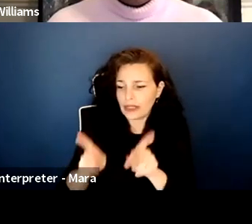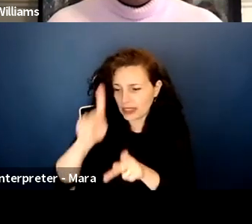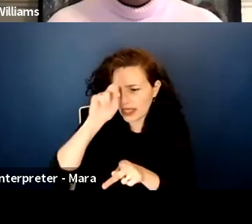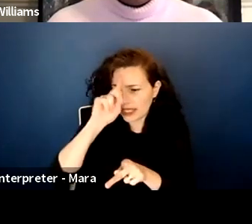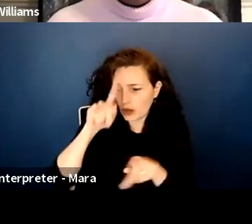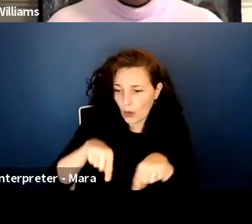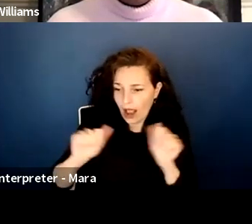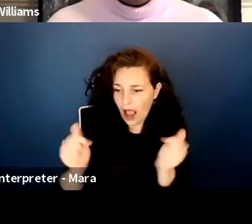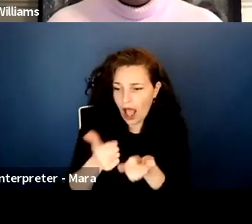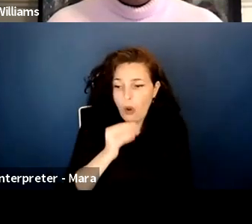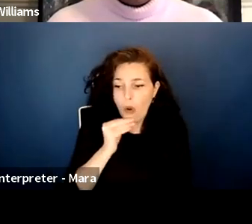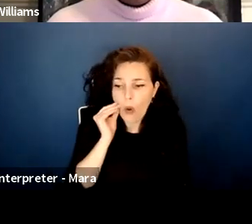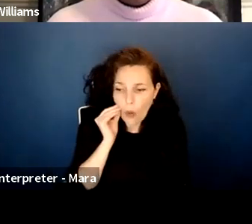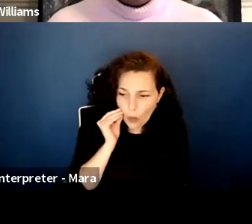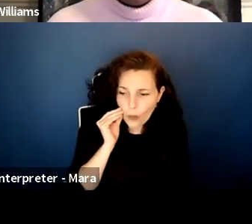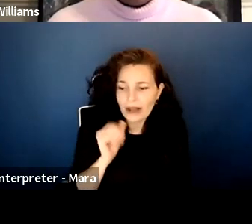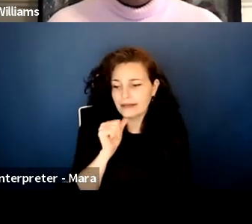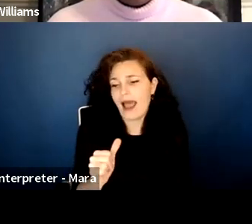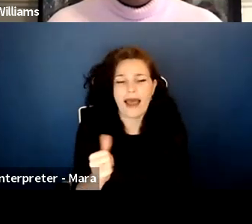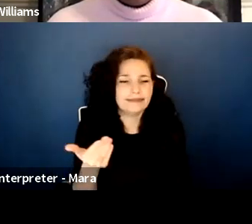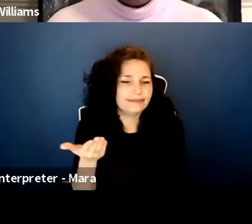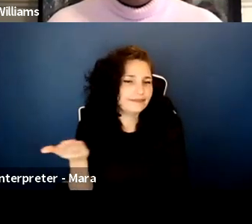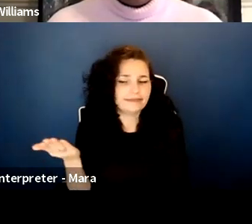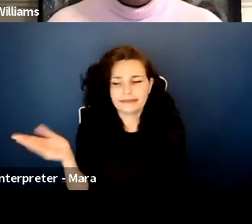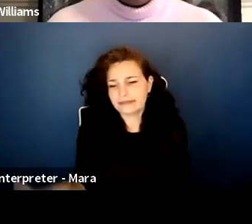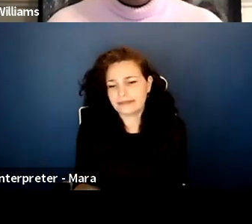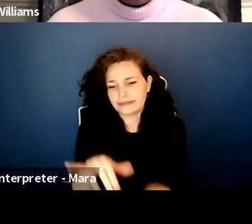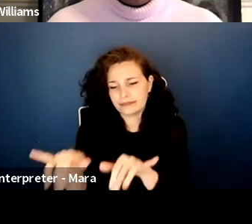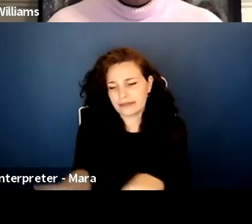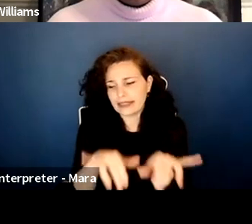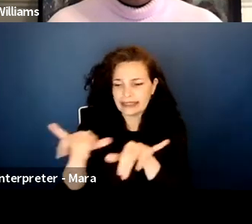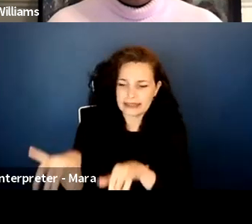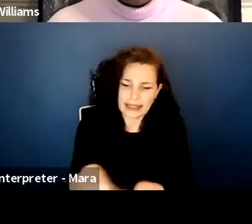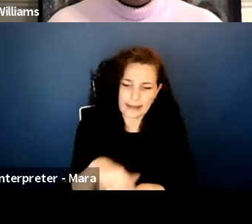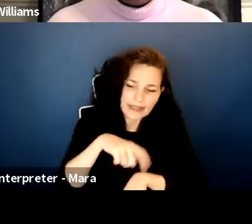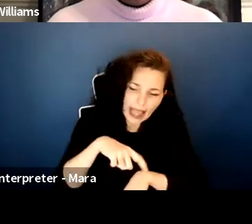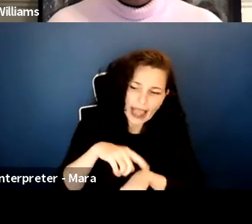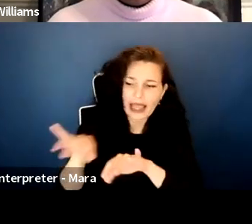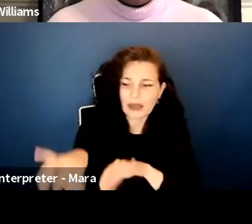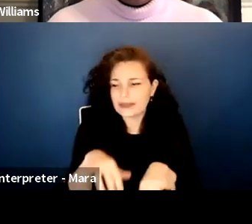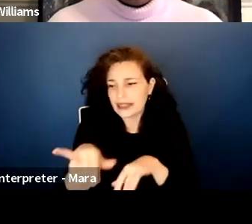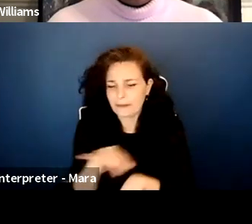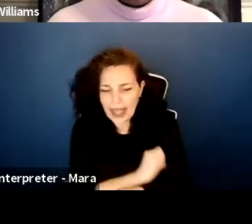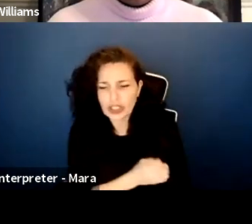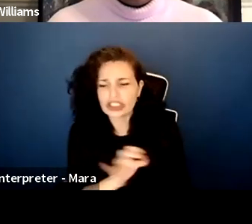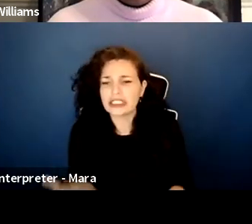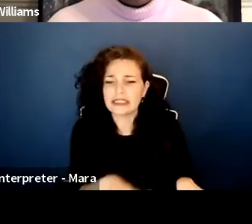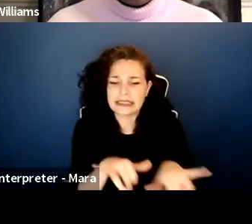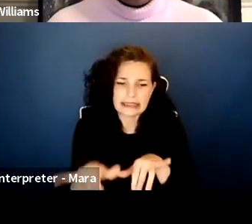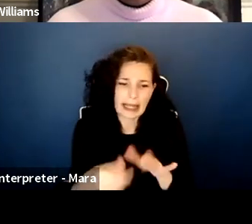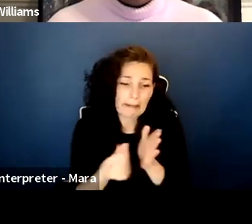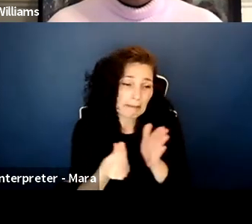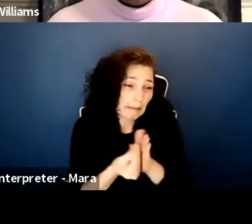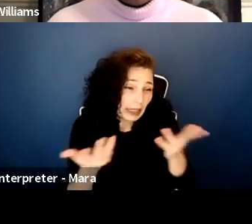all home, you're not spending the same amount of time and energy and money. So it might be time to upgrade your